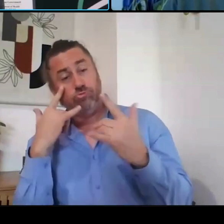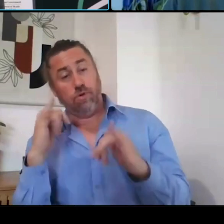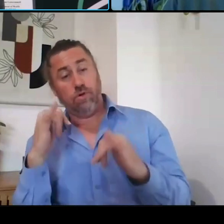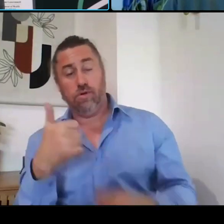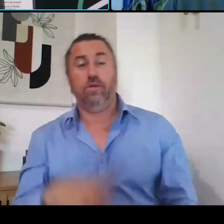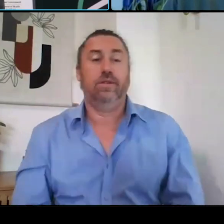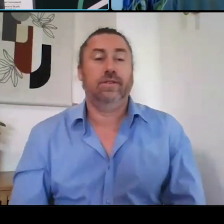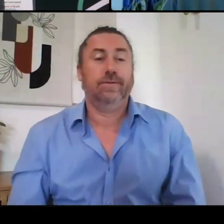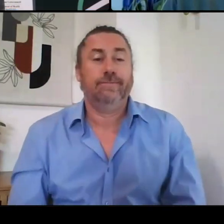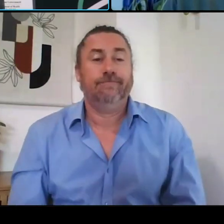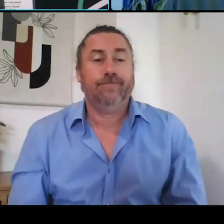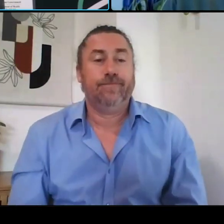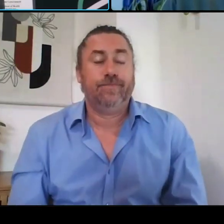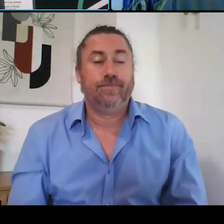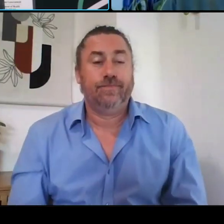programs.